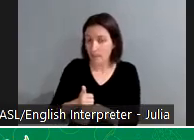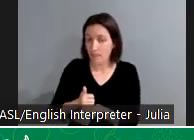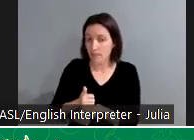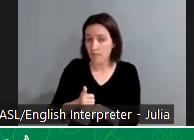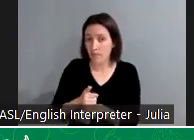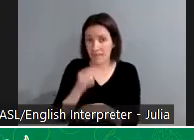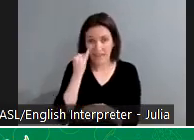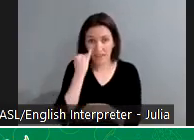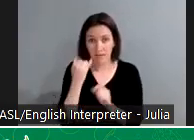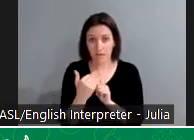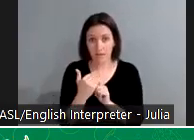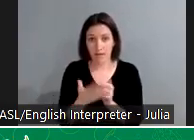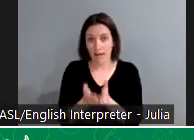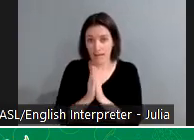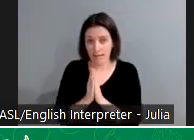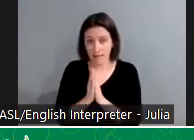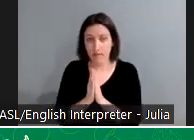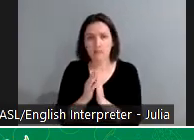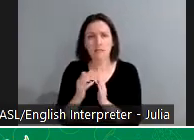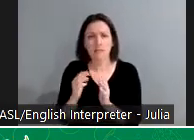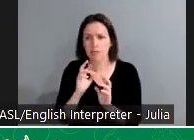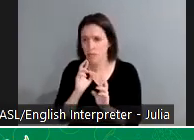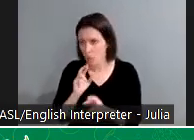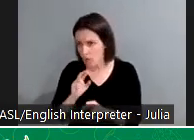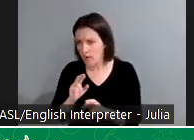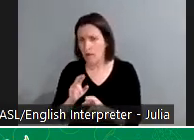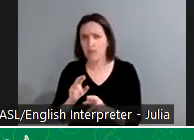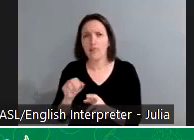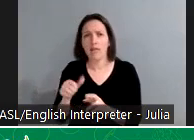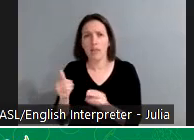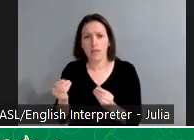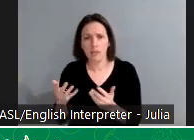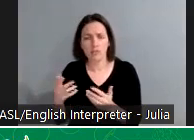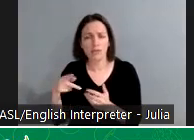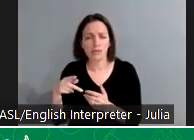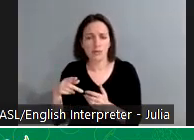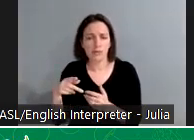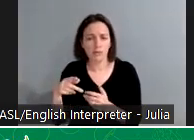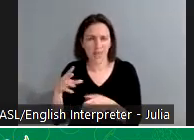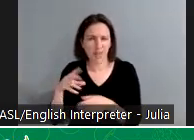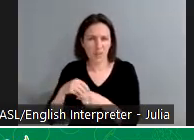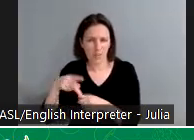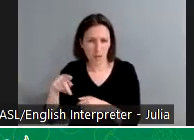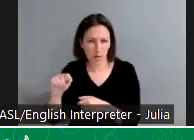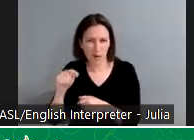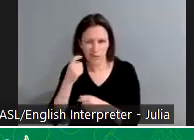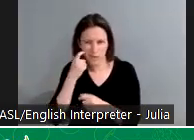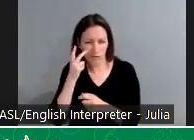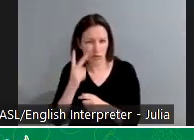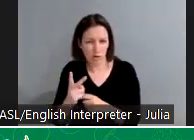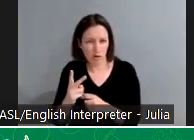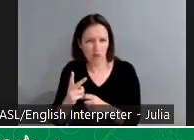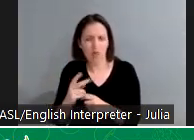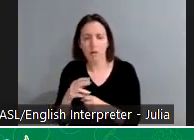can send out the recording along with the materials. That includes the slides that you just saw, as well as the